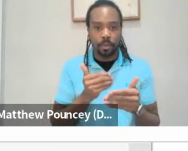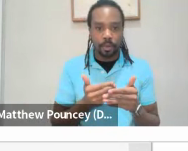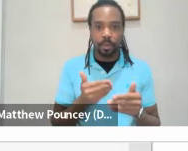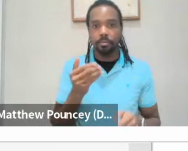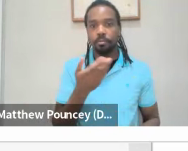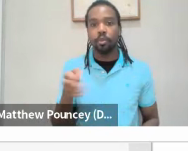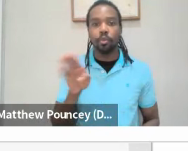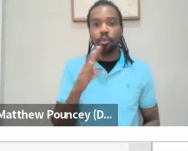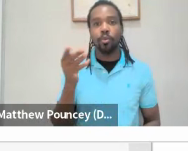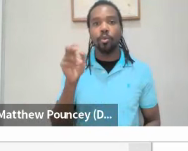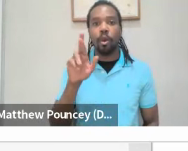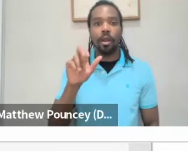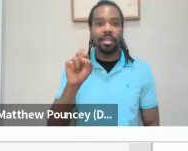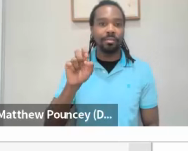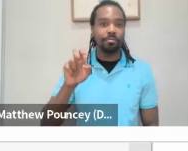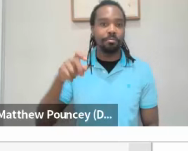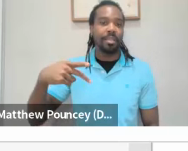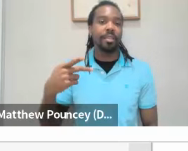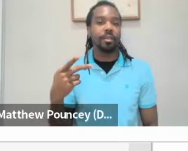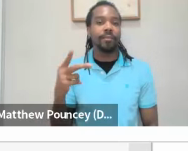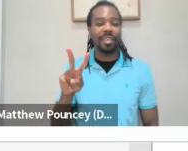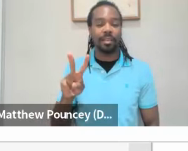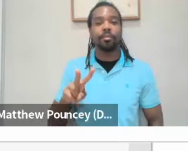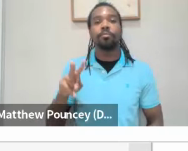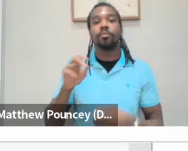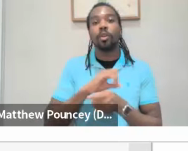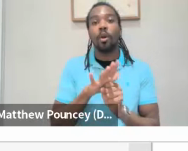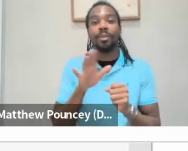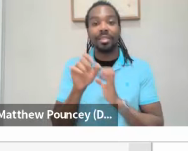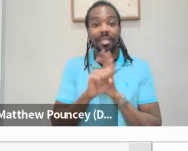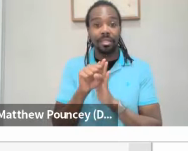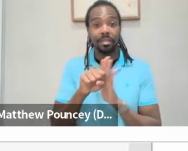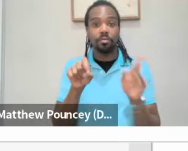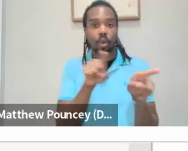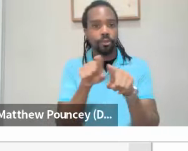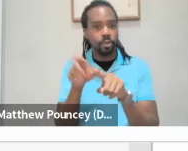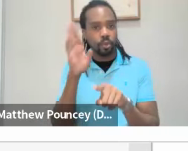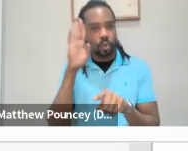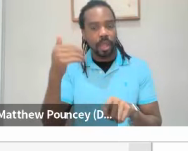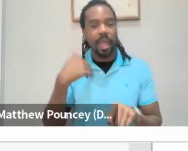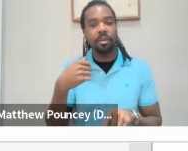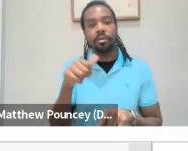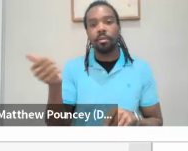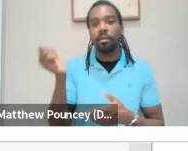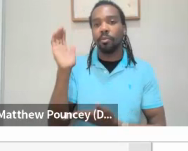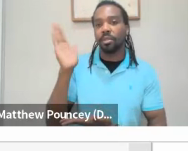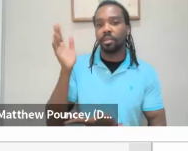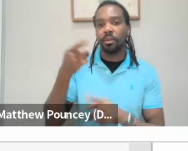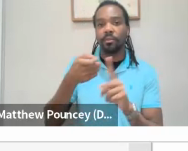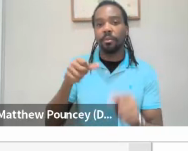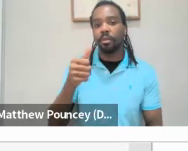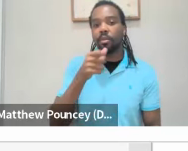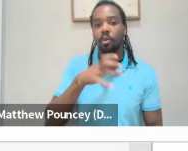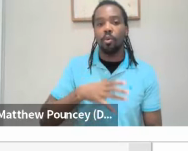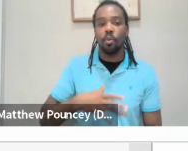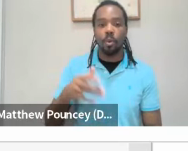RSV, COVID season. We also today will have a presentation from Yanida Menjivar. Ms. Menjivar